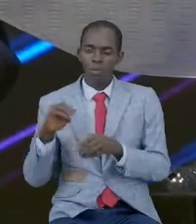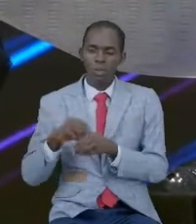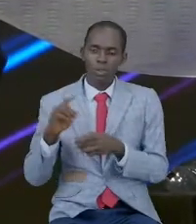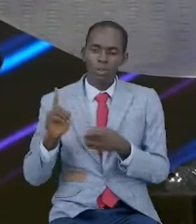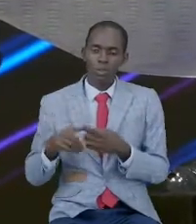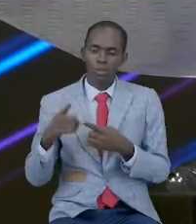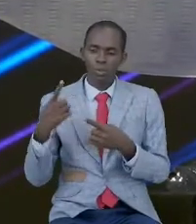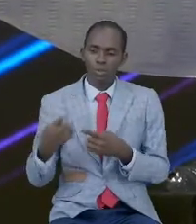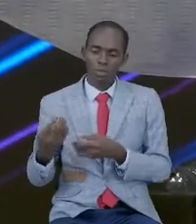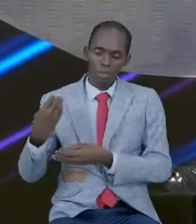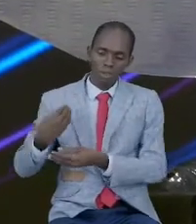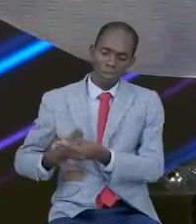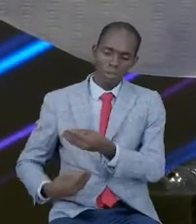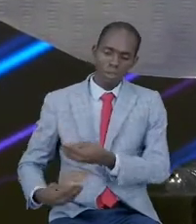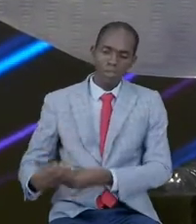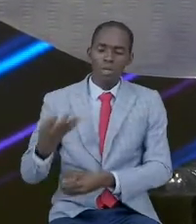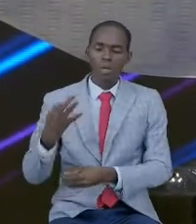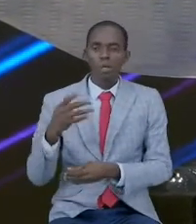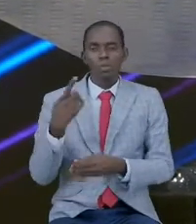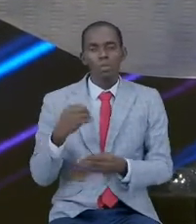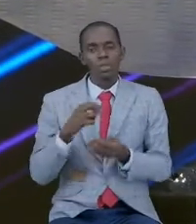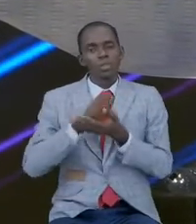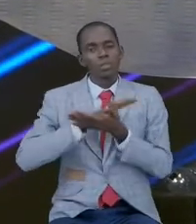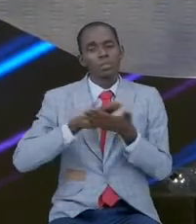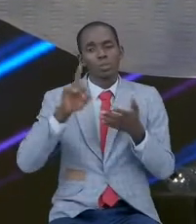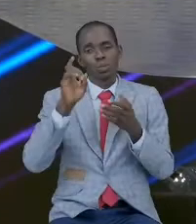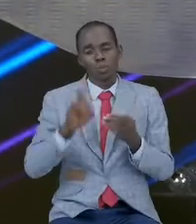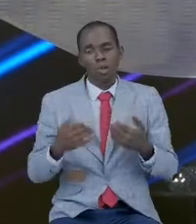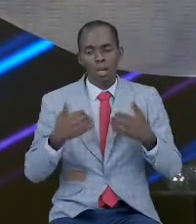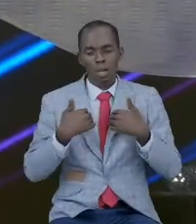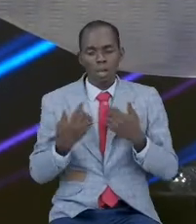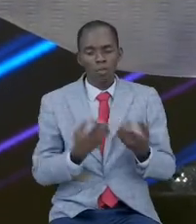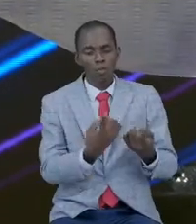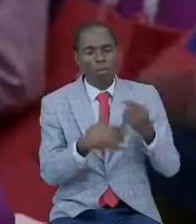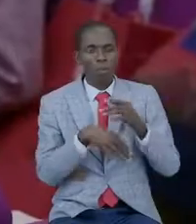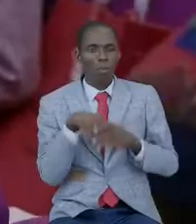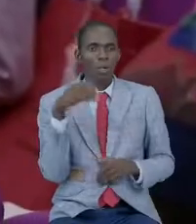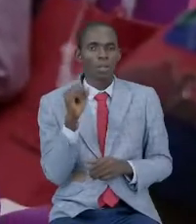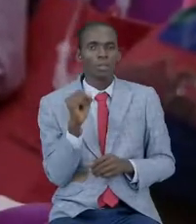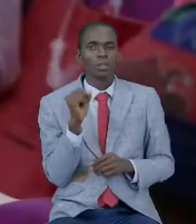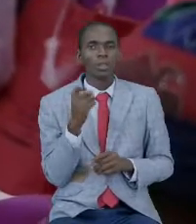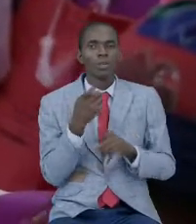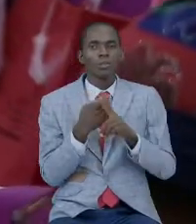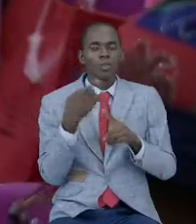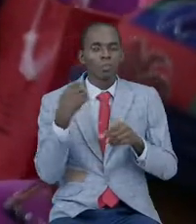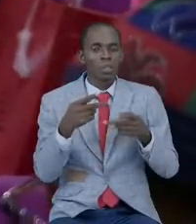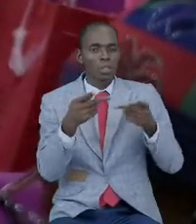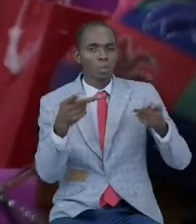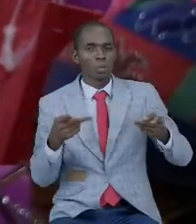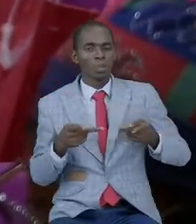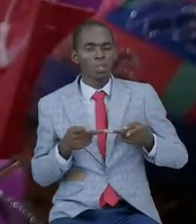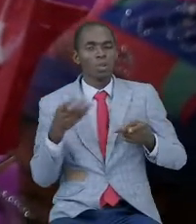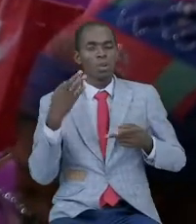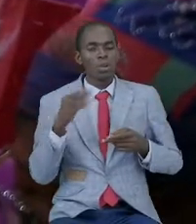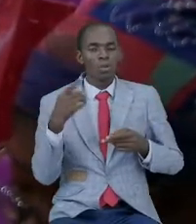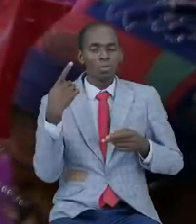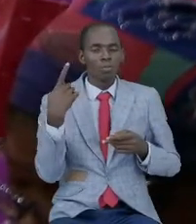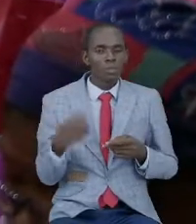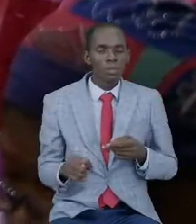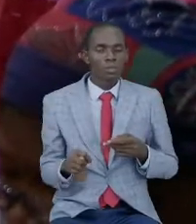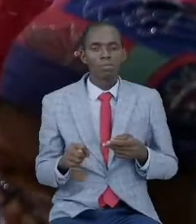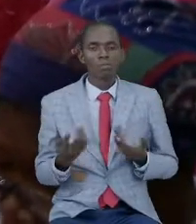the sanctified. You must have come out of the camp of the